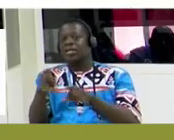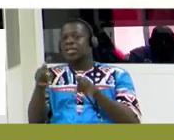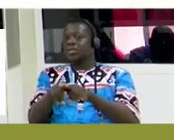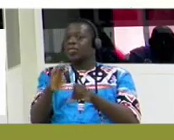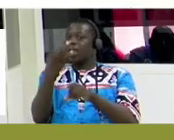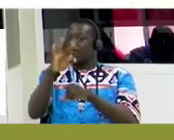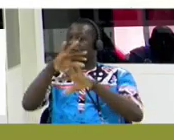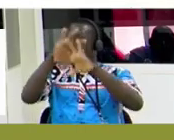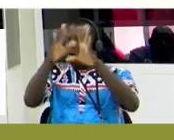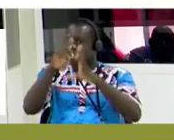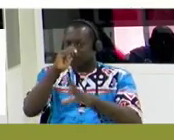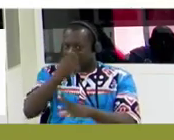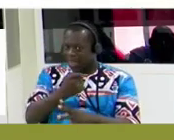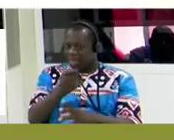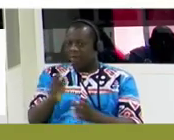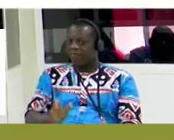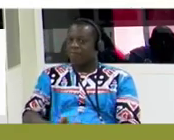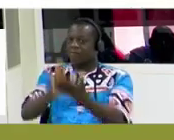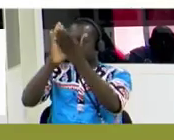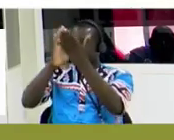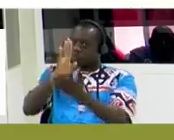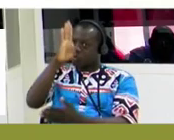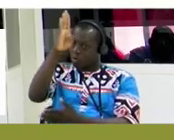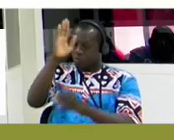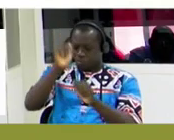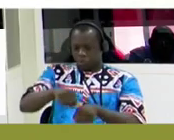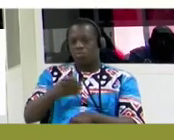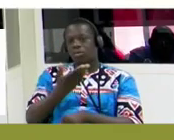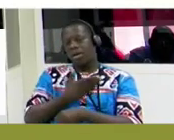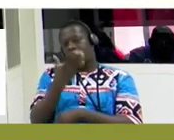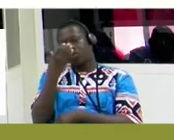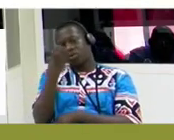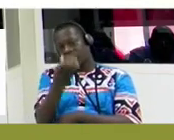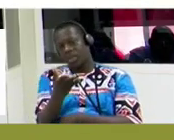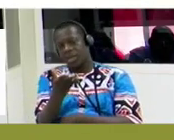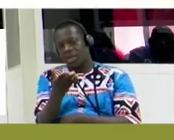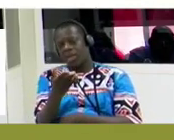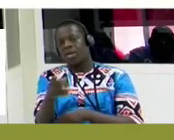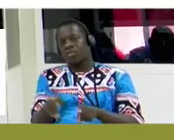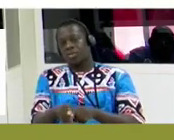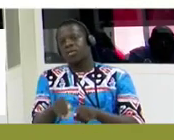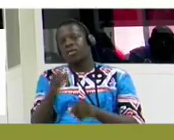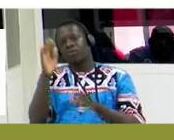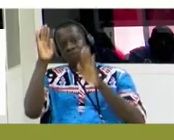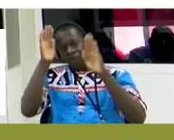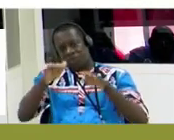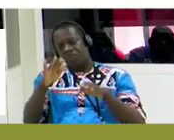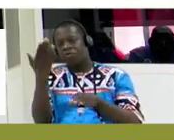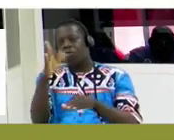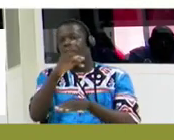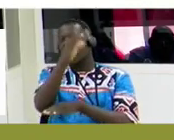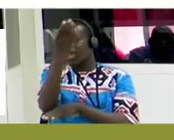to. So I'm asking for forgiveness from anybody I have offended. Thank you, sir.